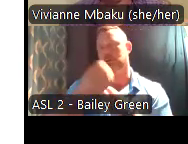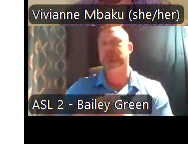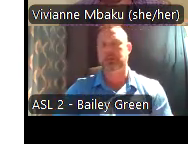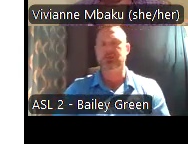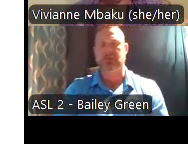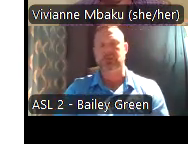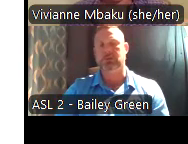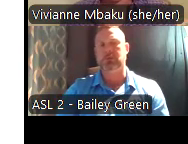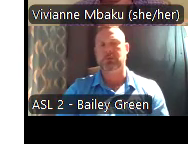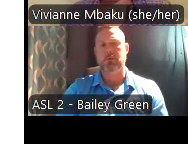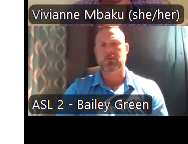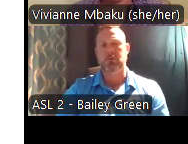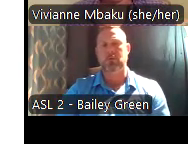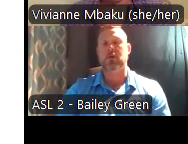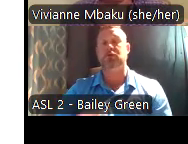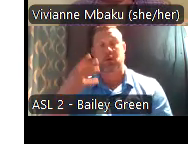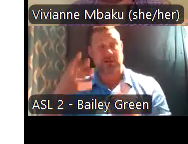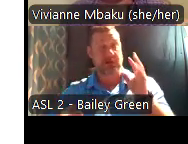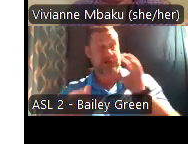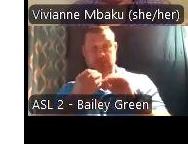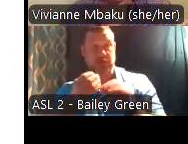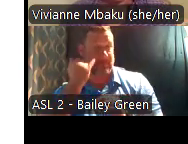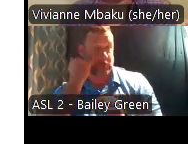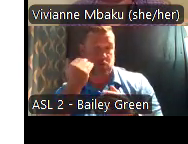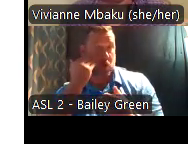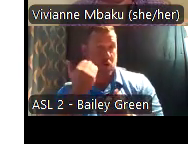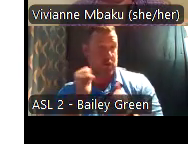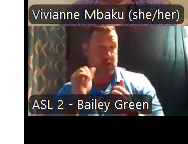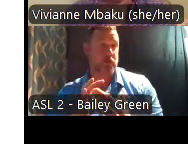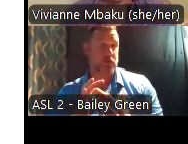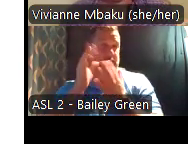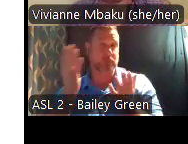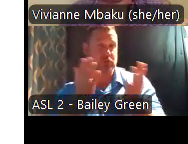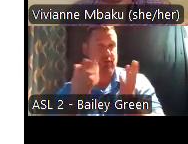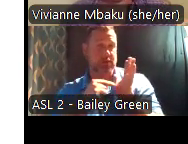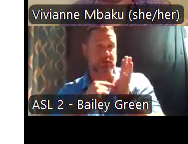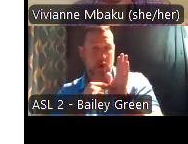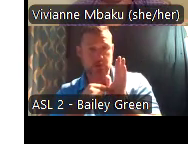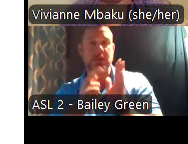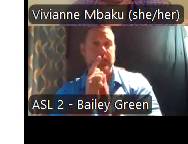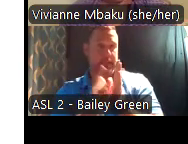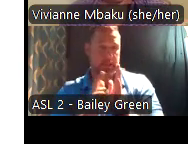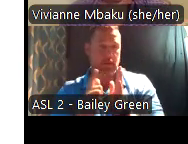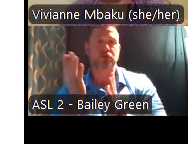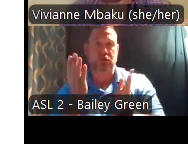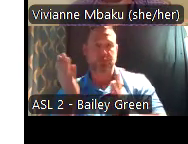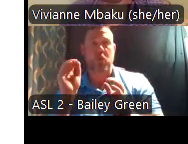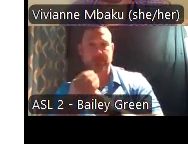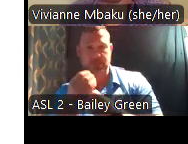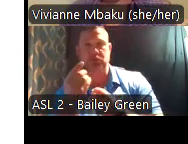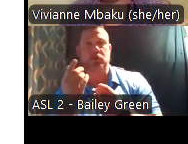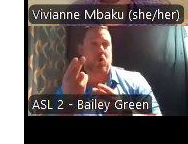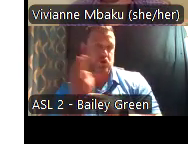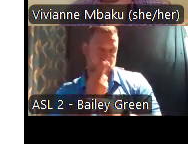So in addition, if you know of any unique service models that legal services organizations are